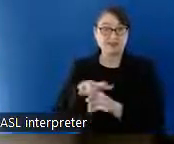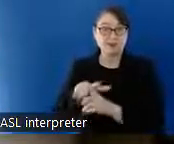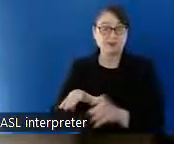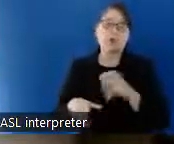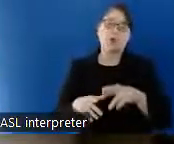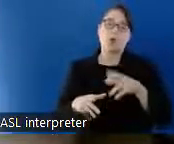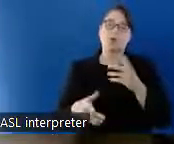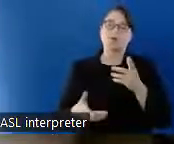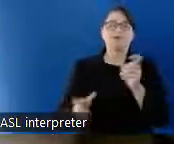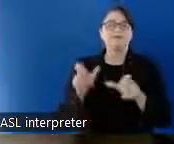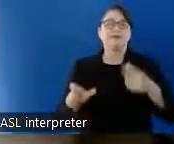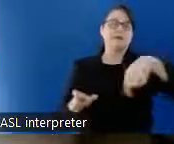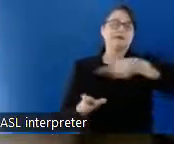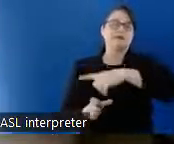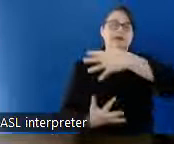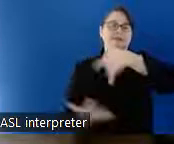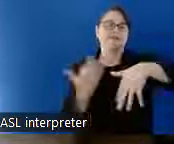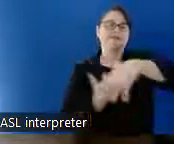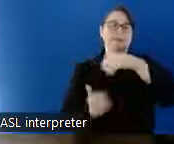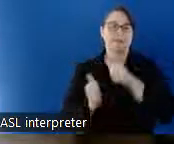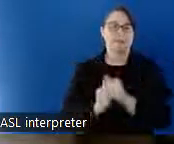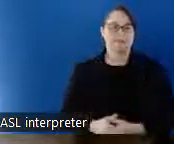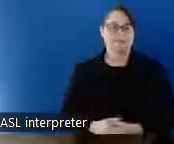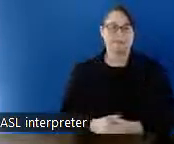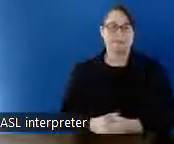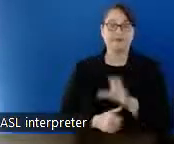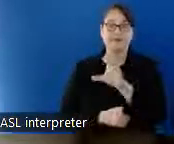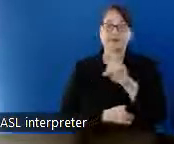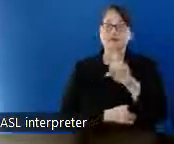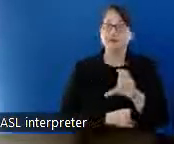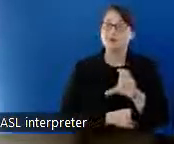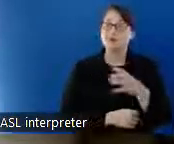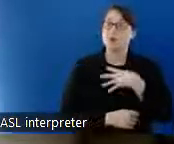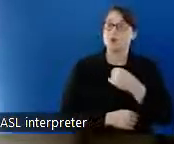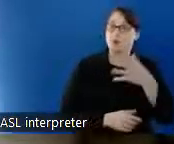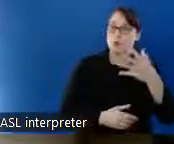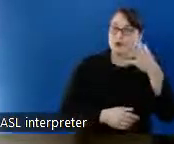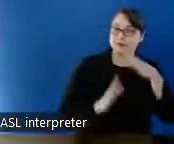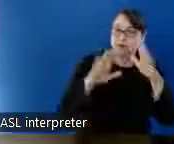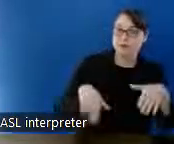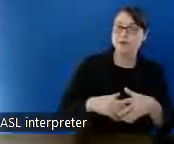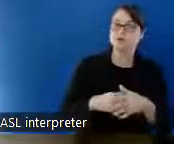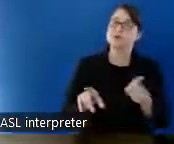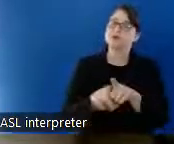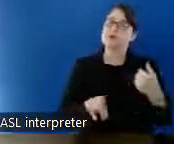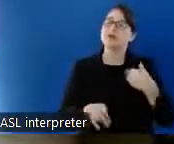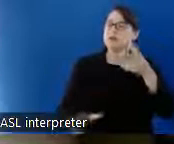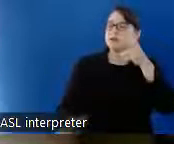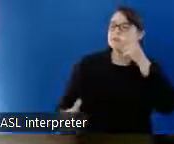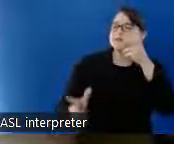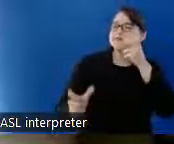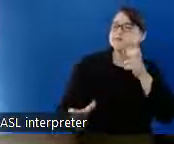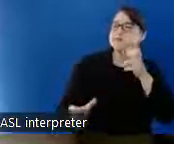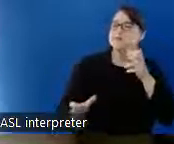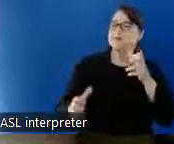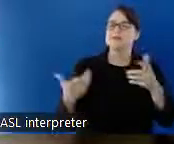CDC, the White House, and other federal partners have conducted listening sessions with the public, including specific listening